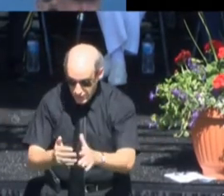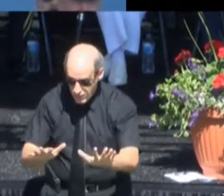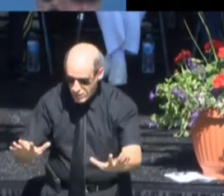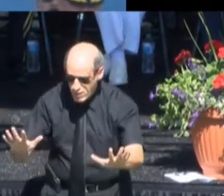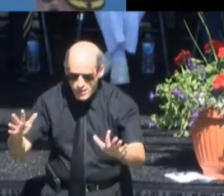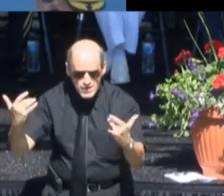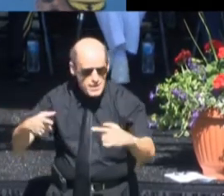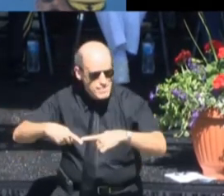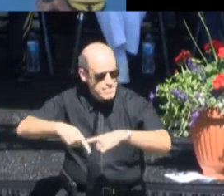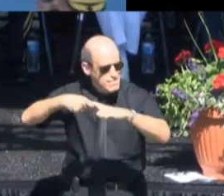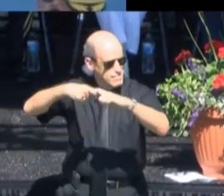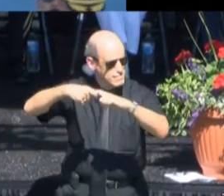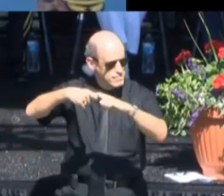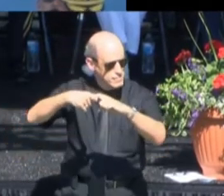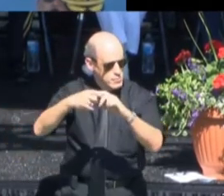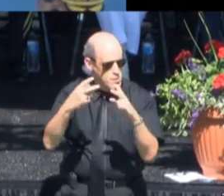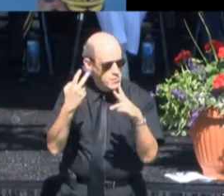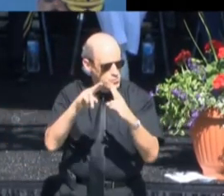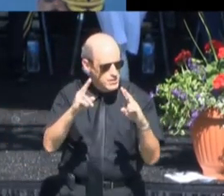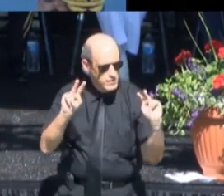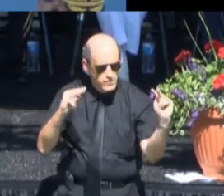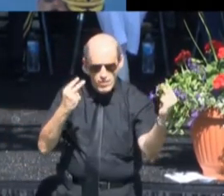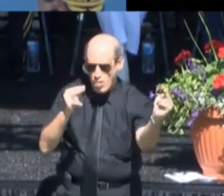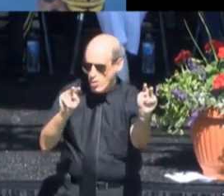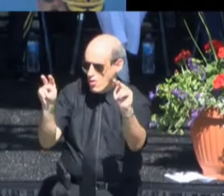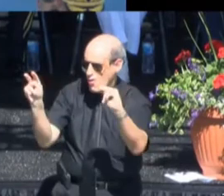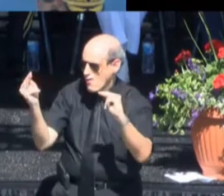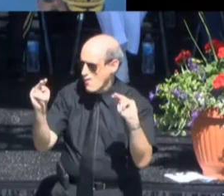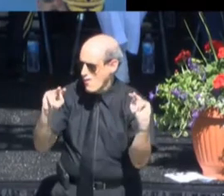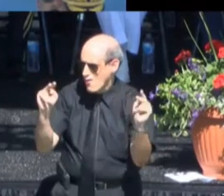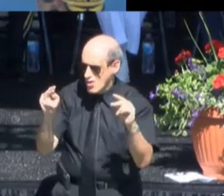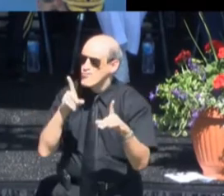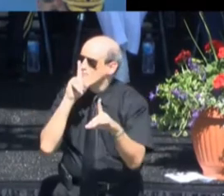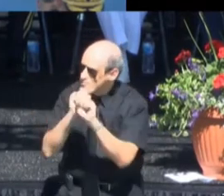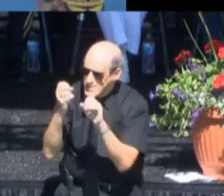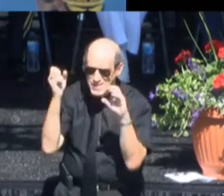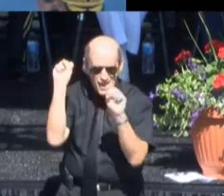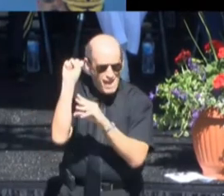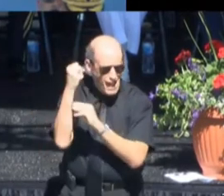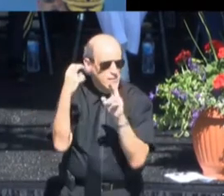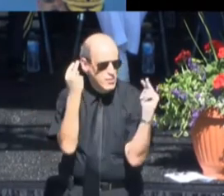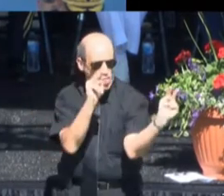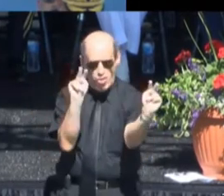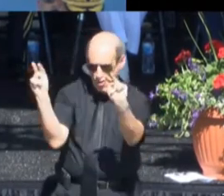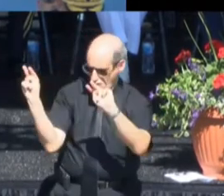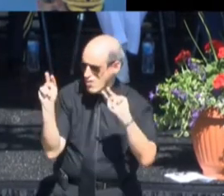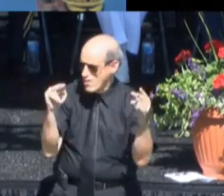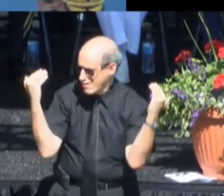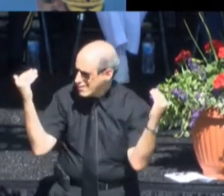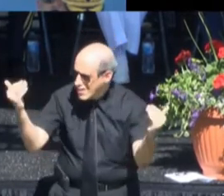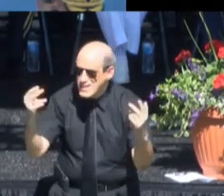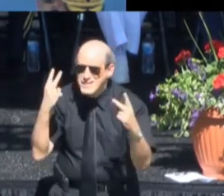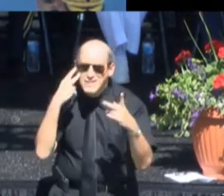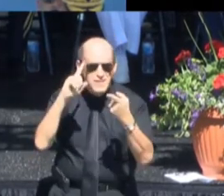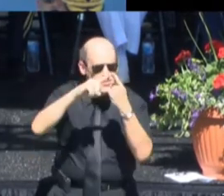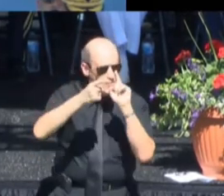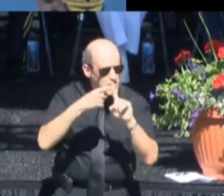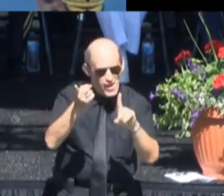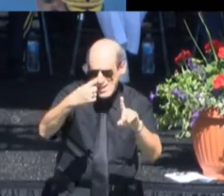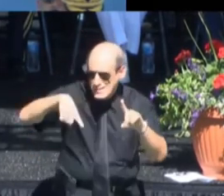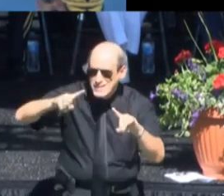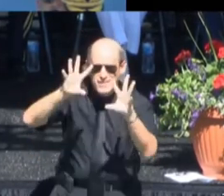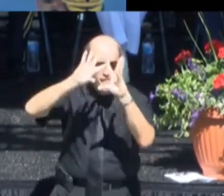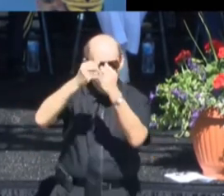Take a moment now to look around. Just physically take a moment and look around now. See your friends,